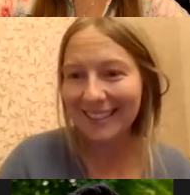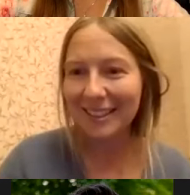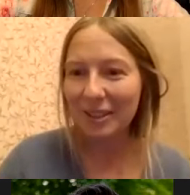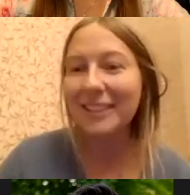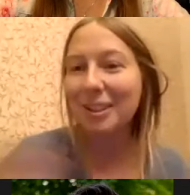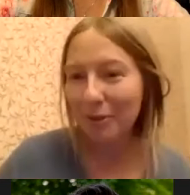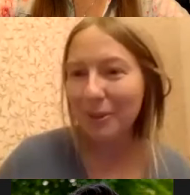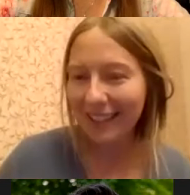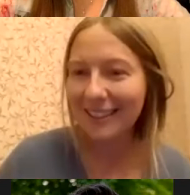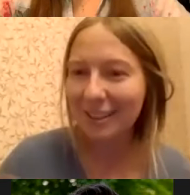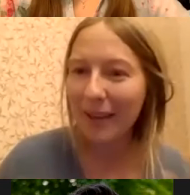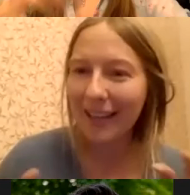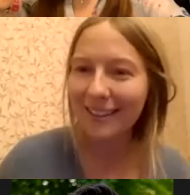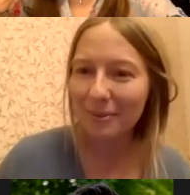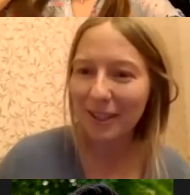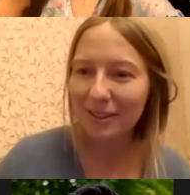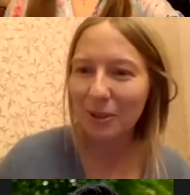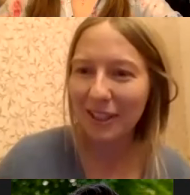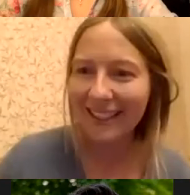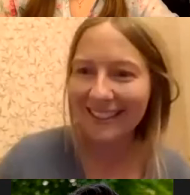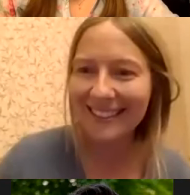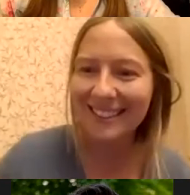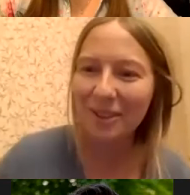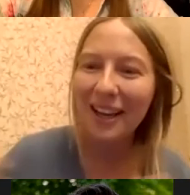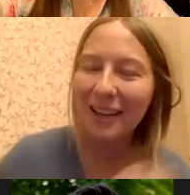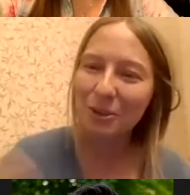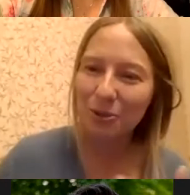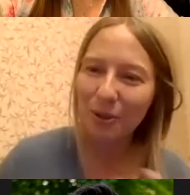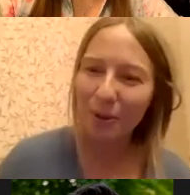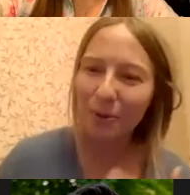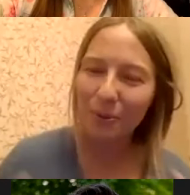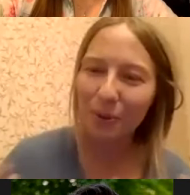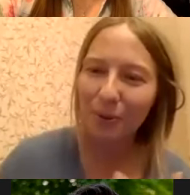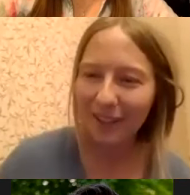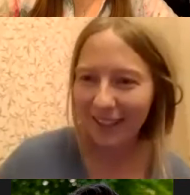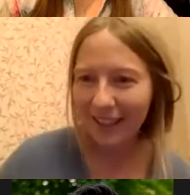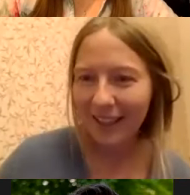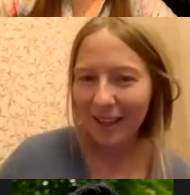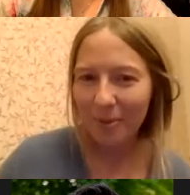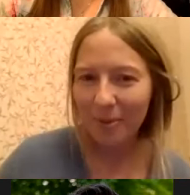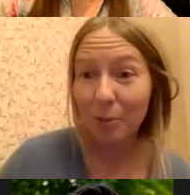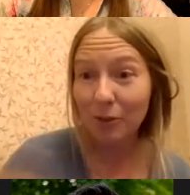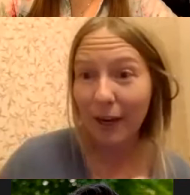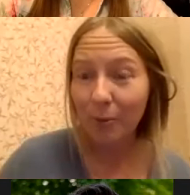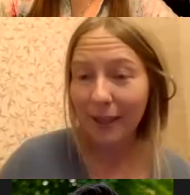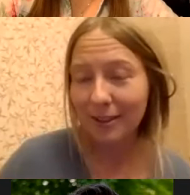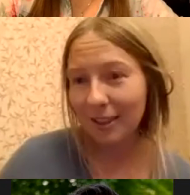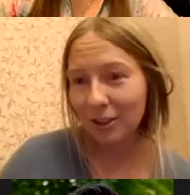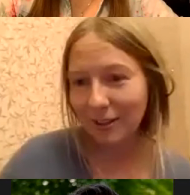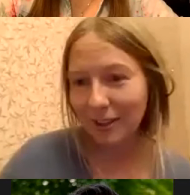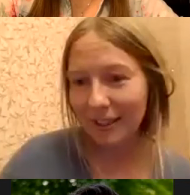Malaglia to, at least some of the Malaglia, to remain as Malaglia. So I was just wondering what you were thinking in terms of how you